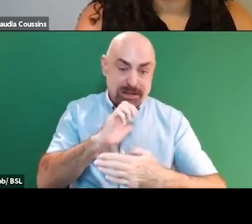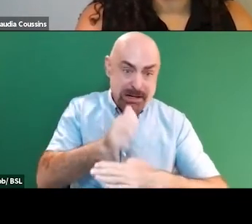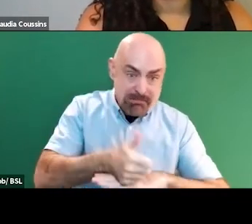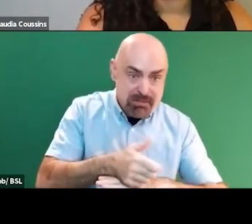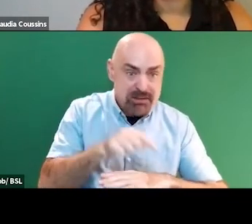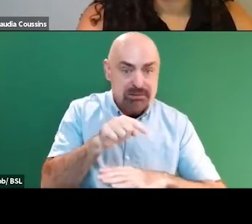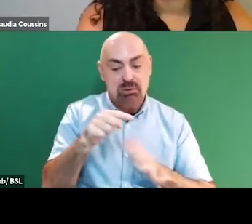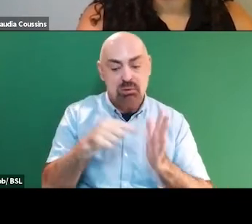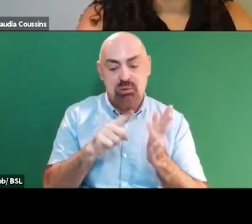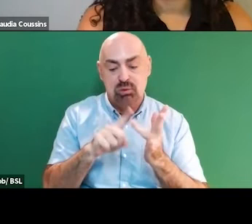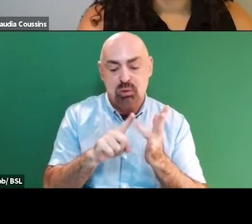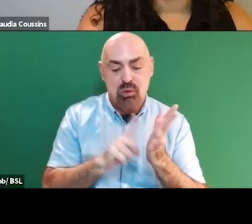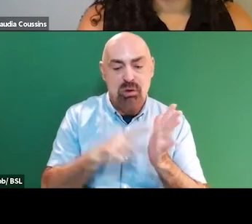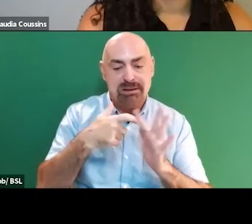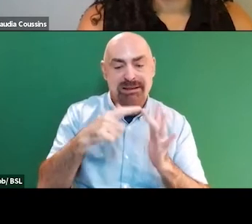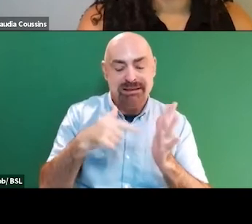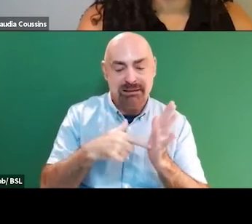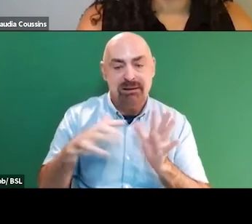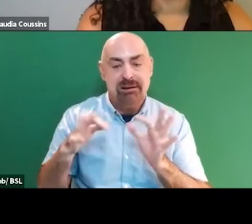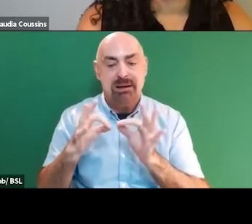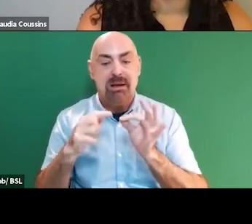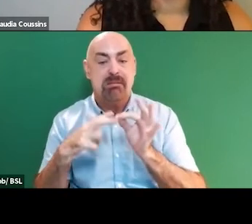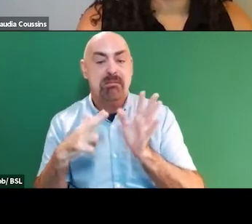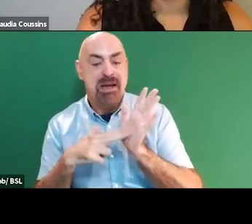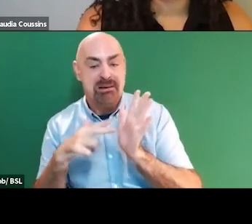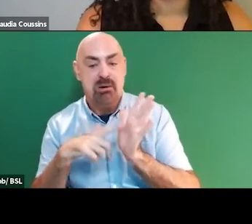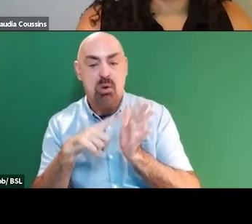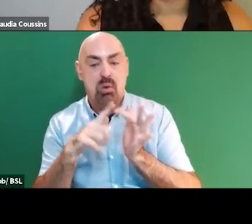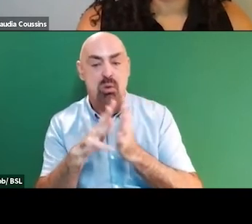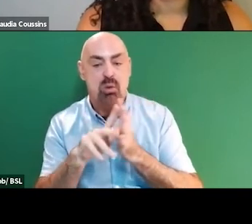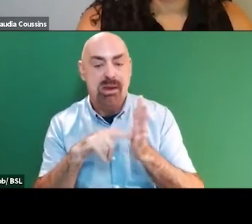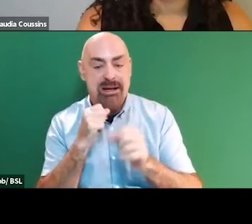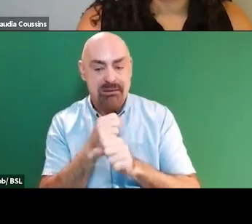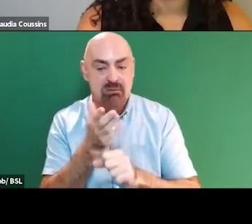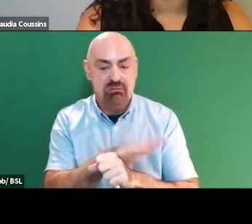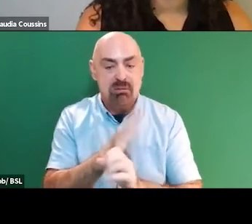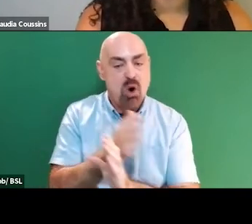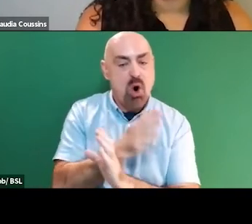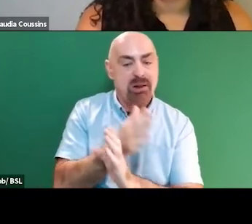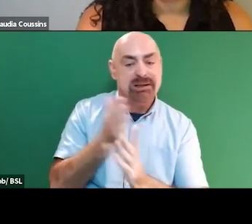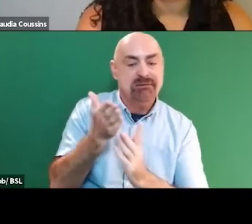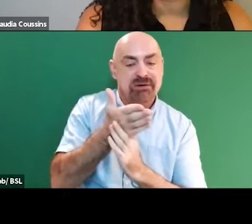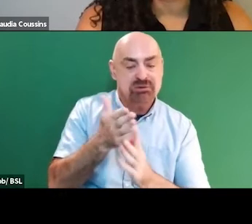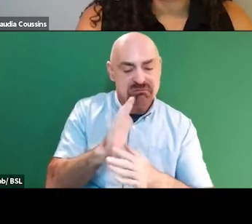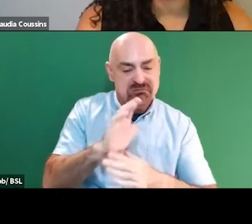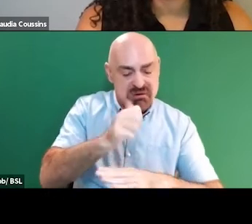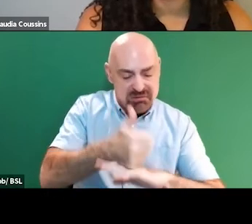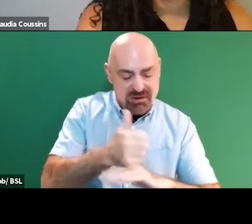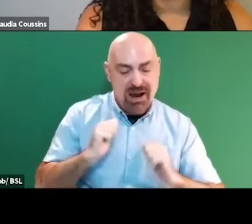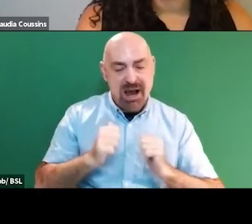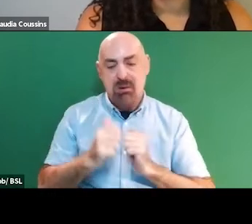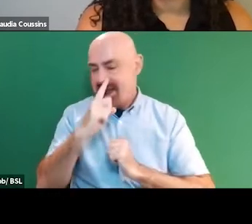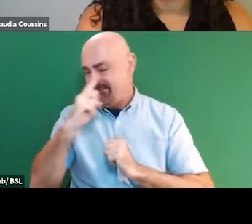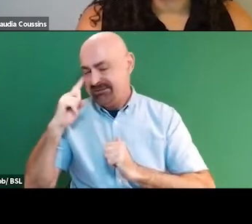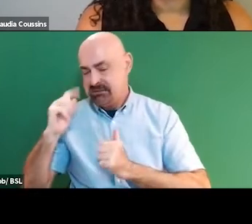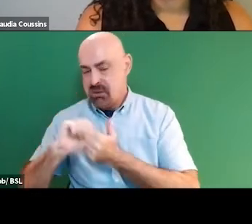me is Ben Lewing, the Assistant Director for Policy and Practice at the Early Intervention Foundation, who are our evidence partners,